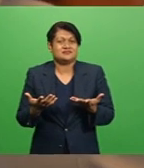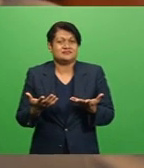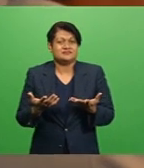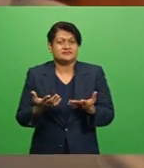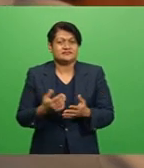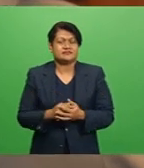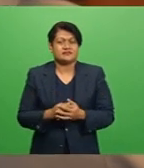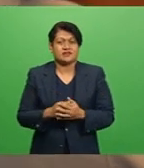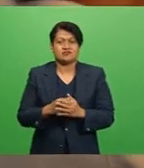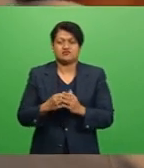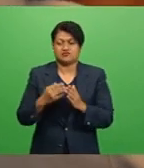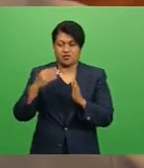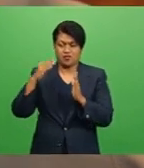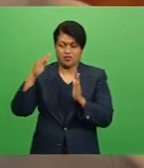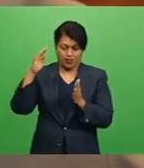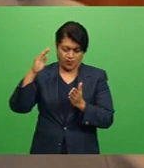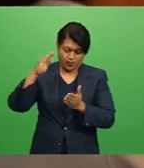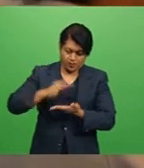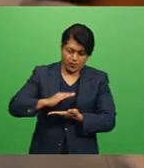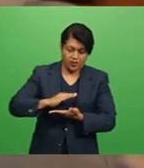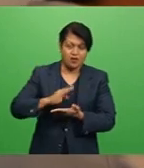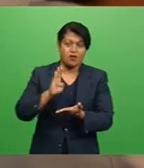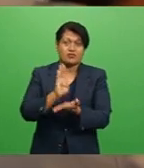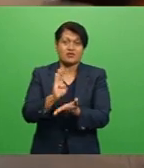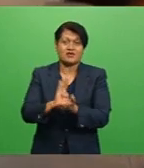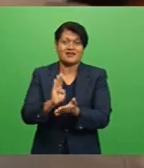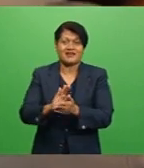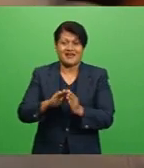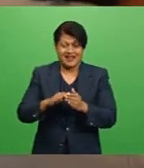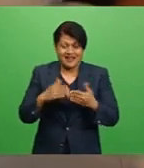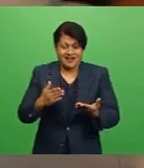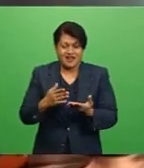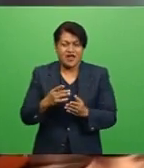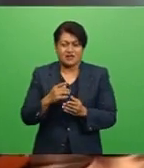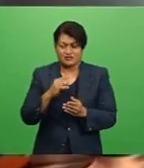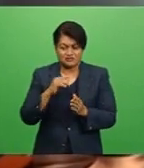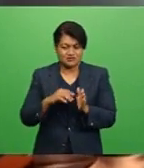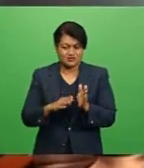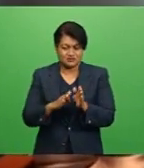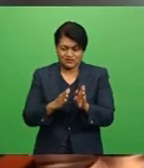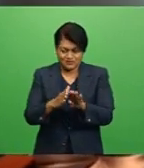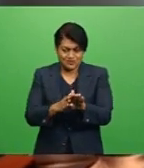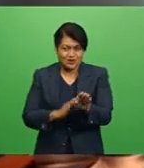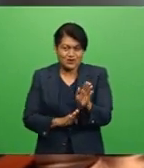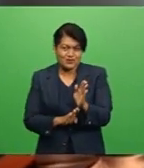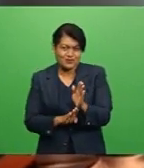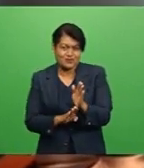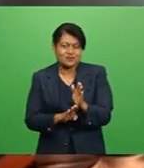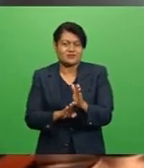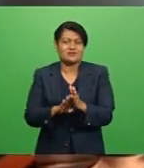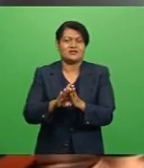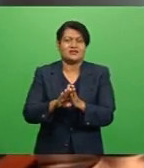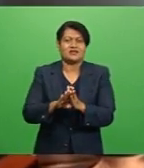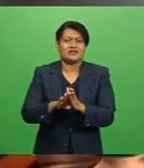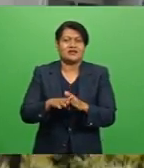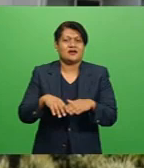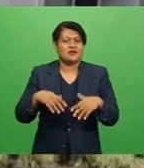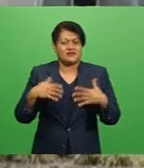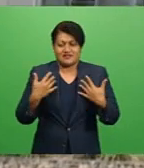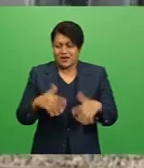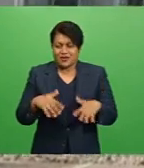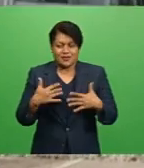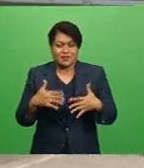there was a decrease in booking in the beginning, but now it's slowly started to pick up. We have a fantastic evening